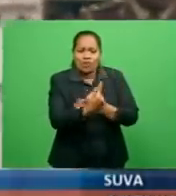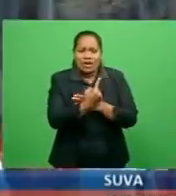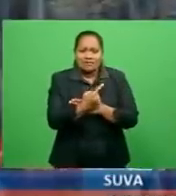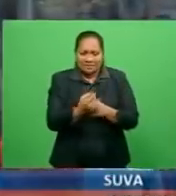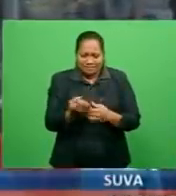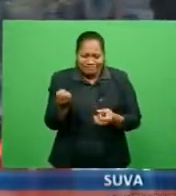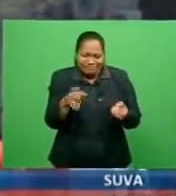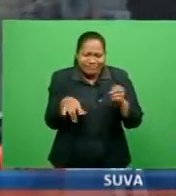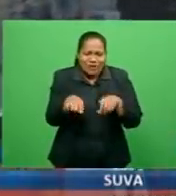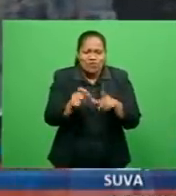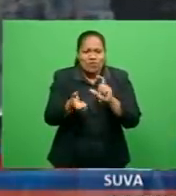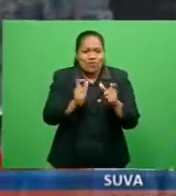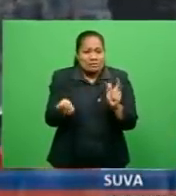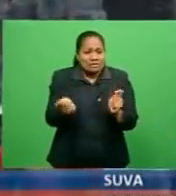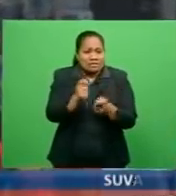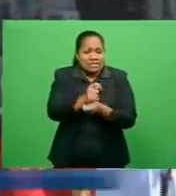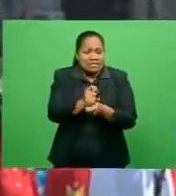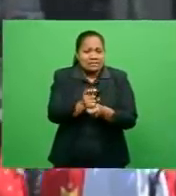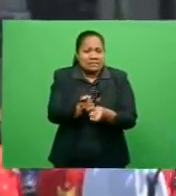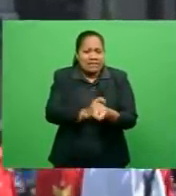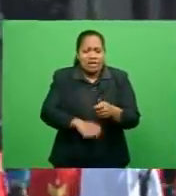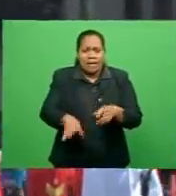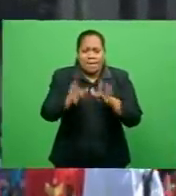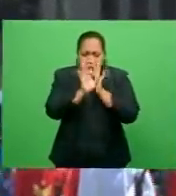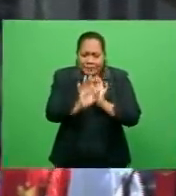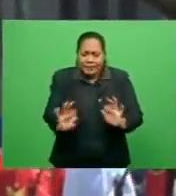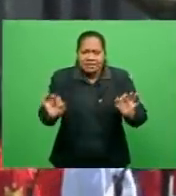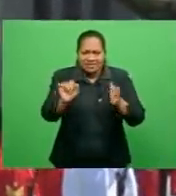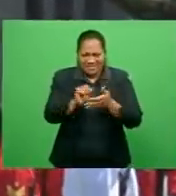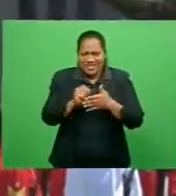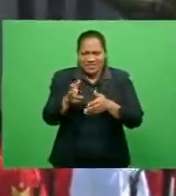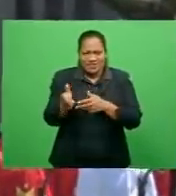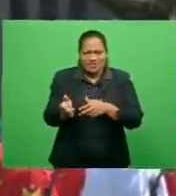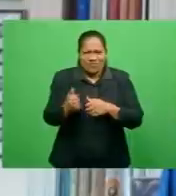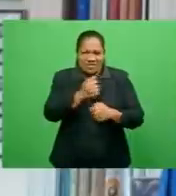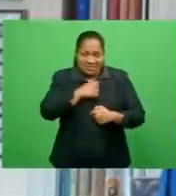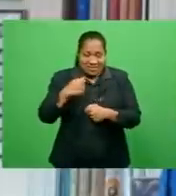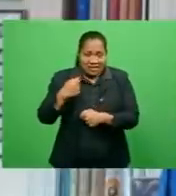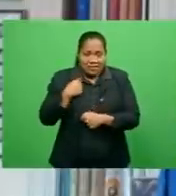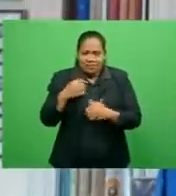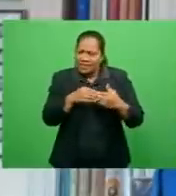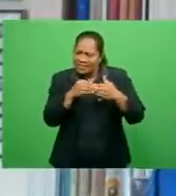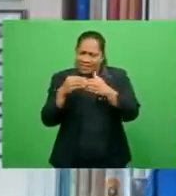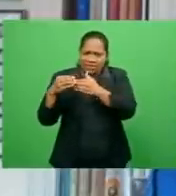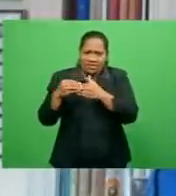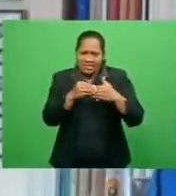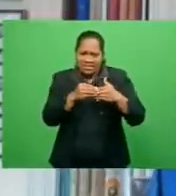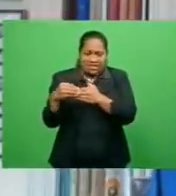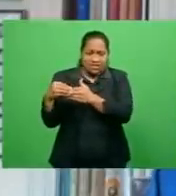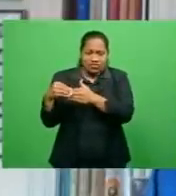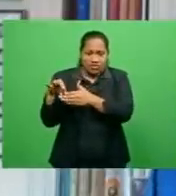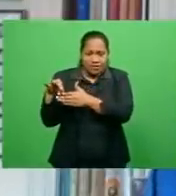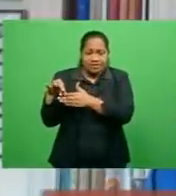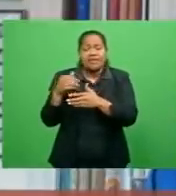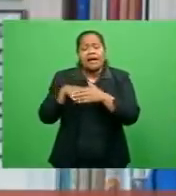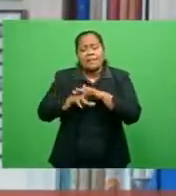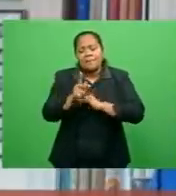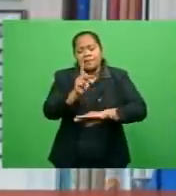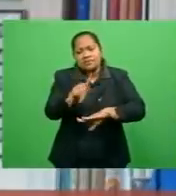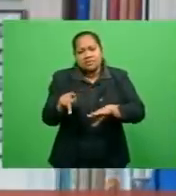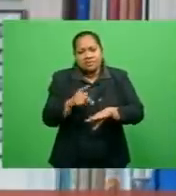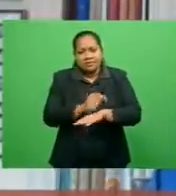change efforts, peacekeeping, British Army services and leadership in the Pacific. This anniversary is an opportunity